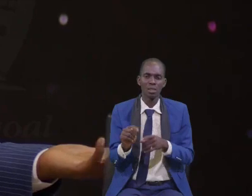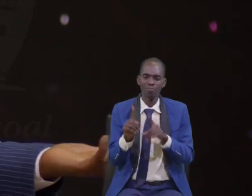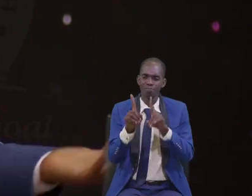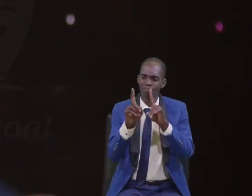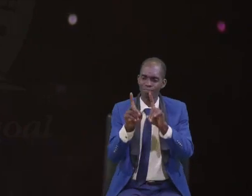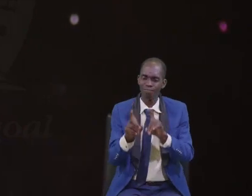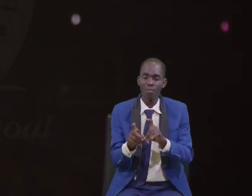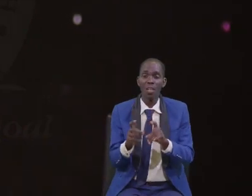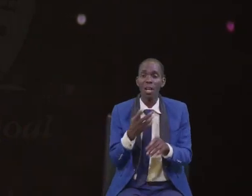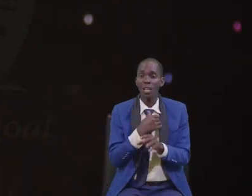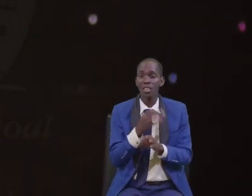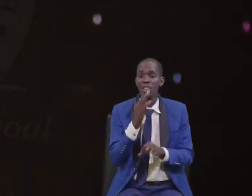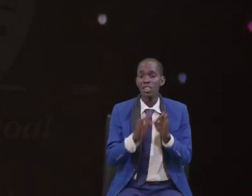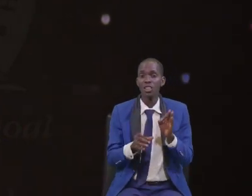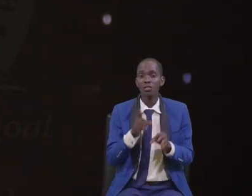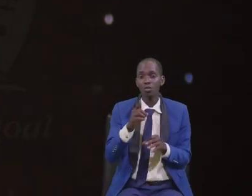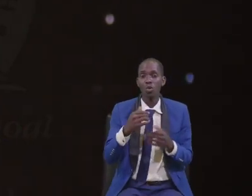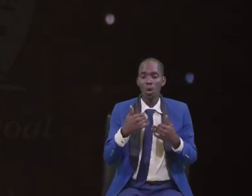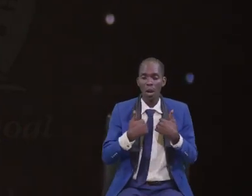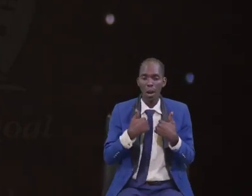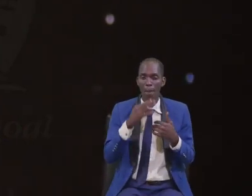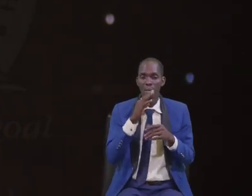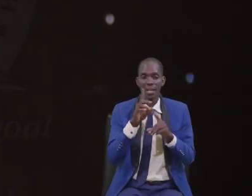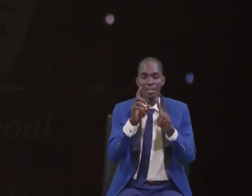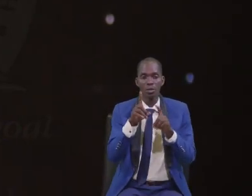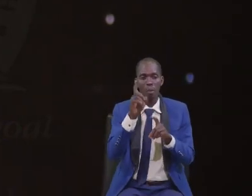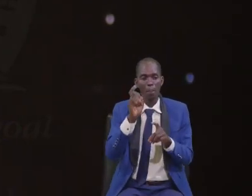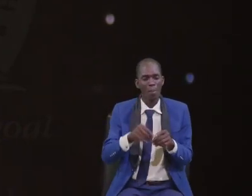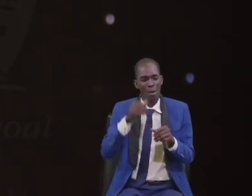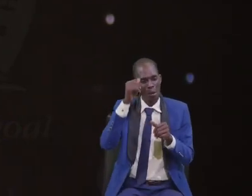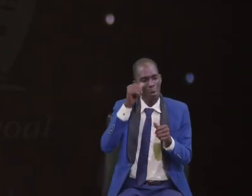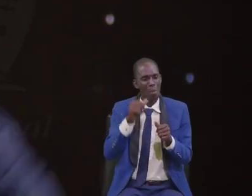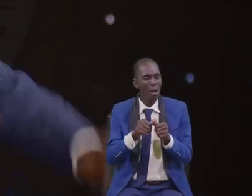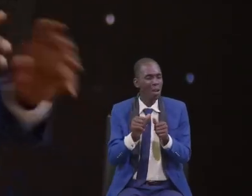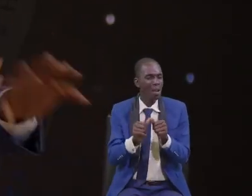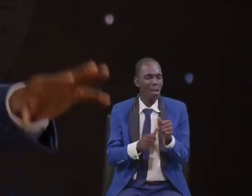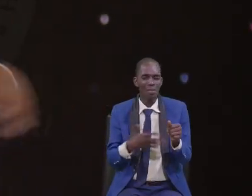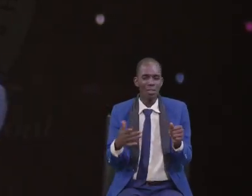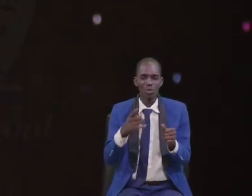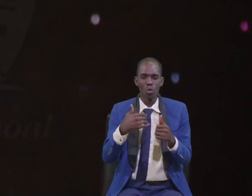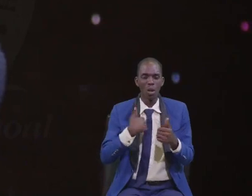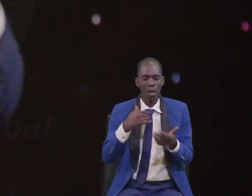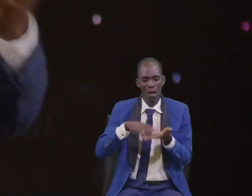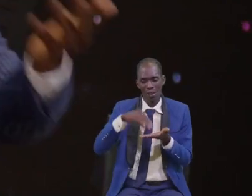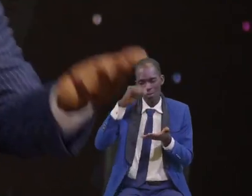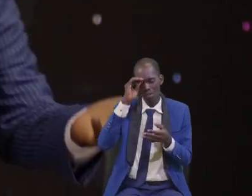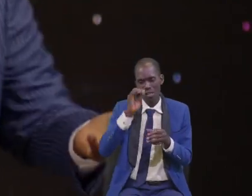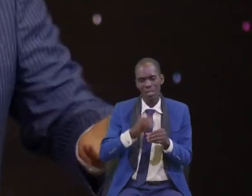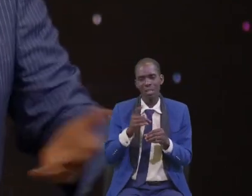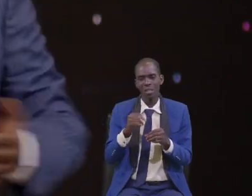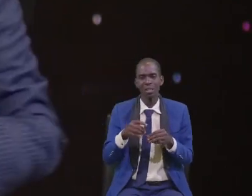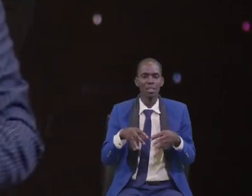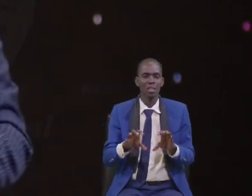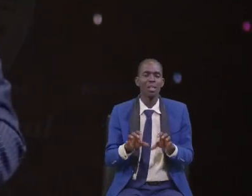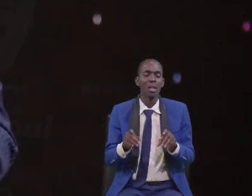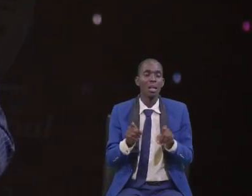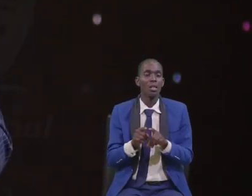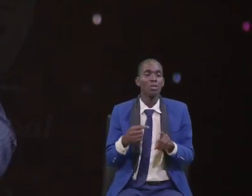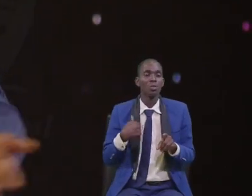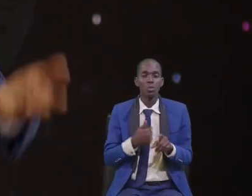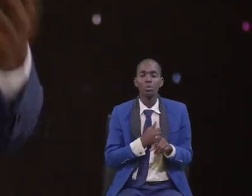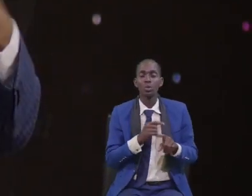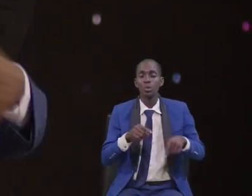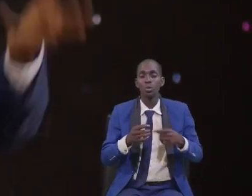if you are tested, you must remember everything you have learned in the class. And as we go through tests in